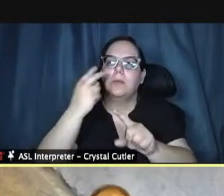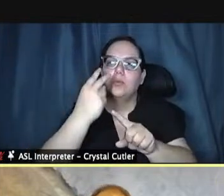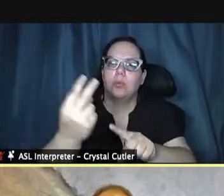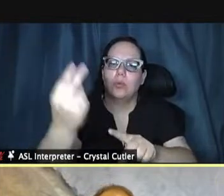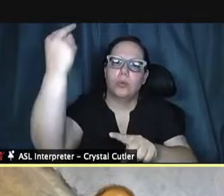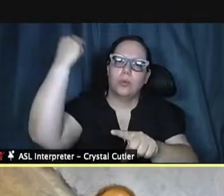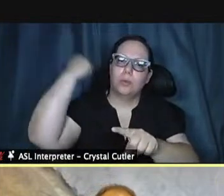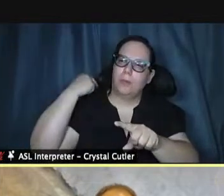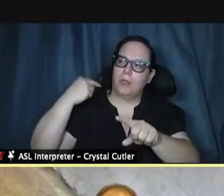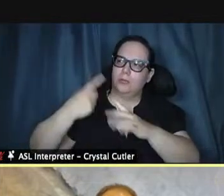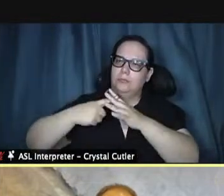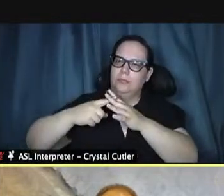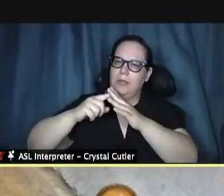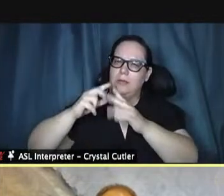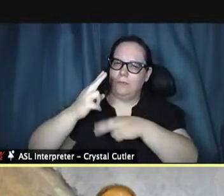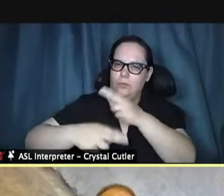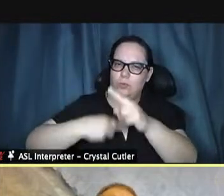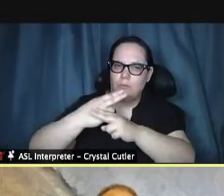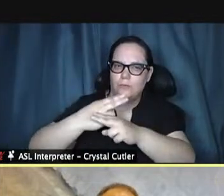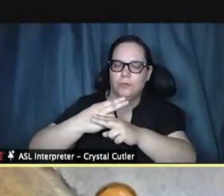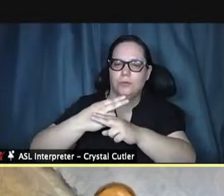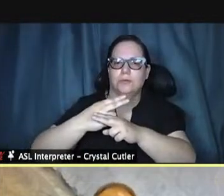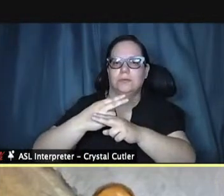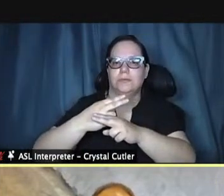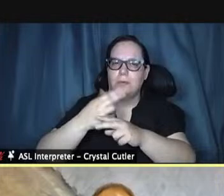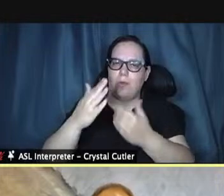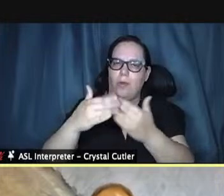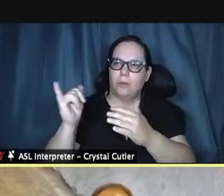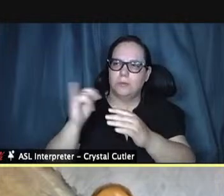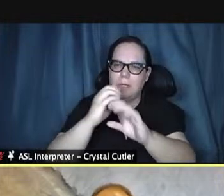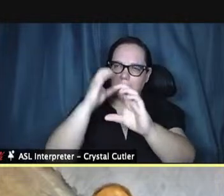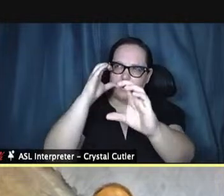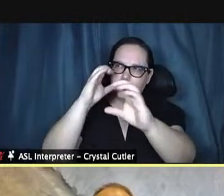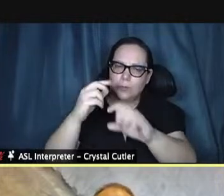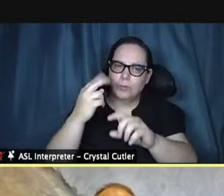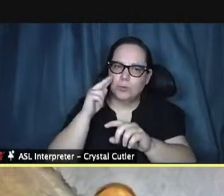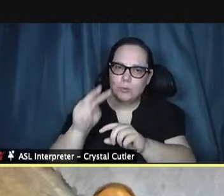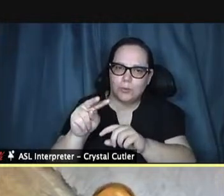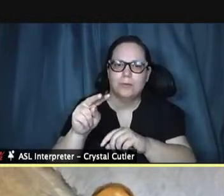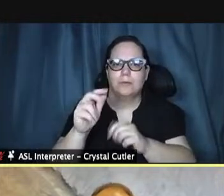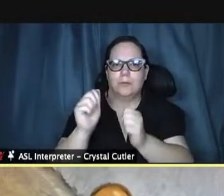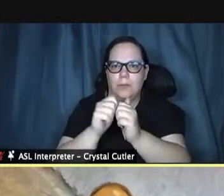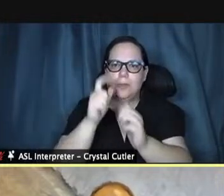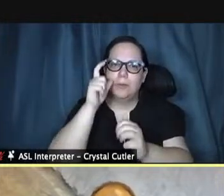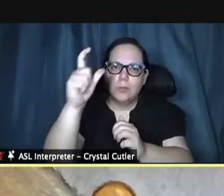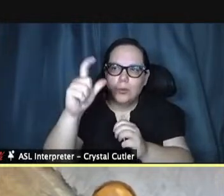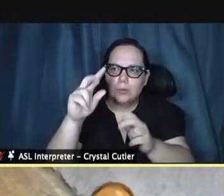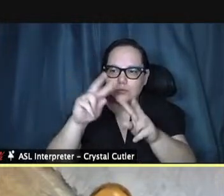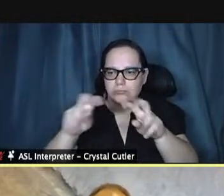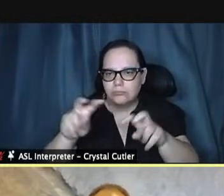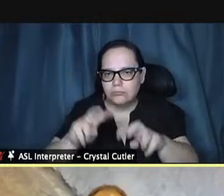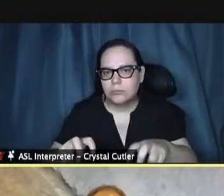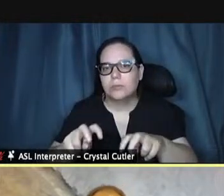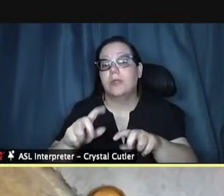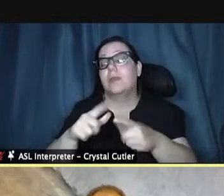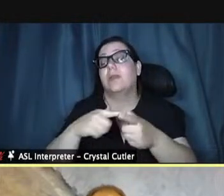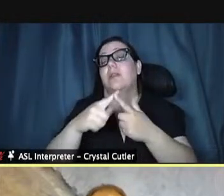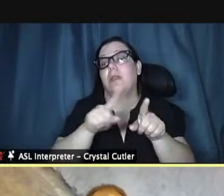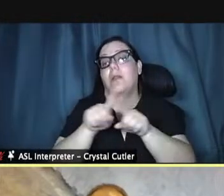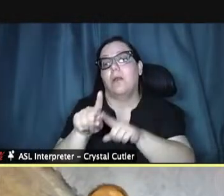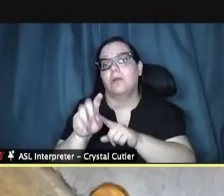make exploration more sustainable. And therefore, to prepare for that, ESA is already studying further contributions to